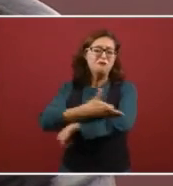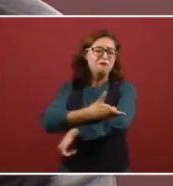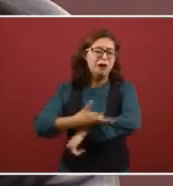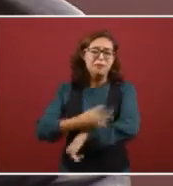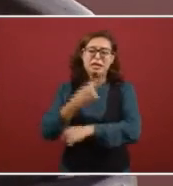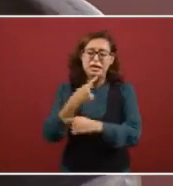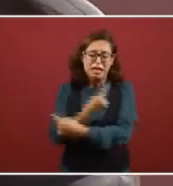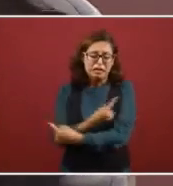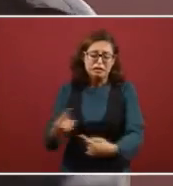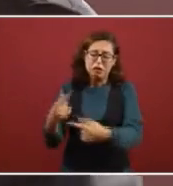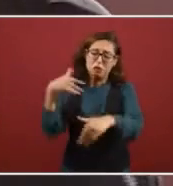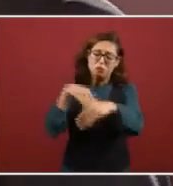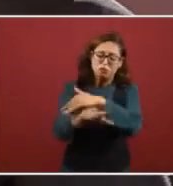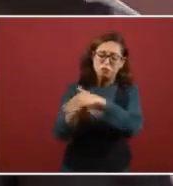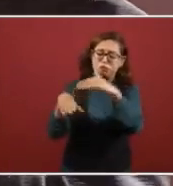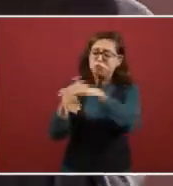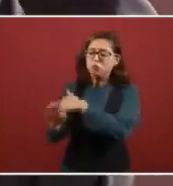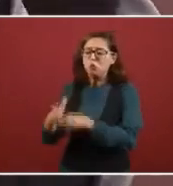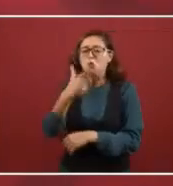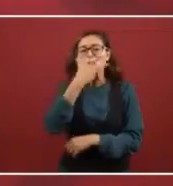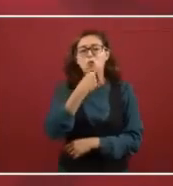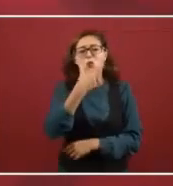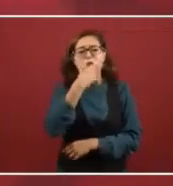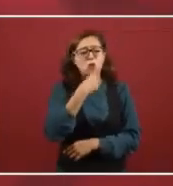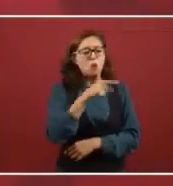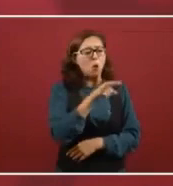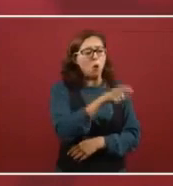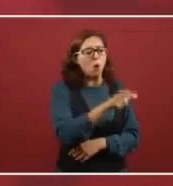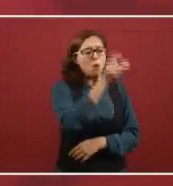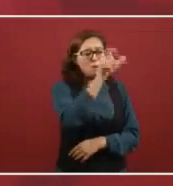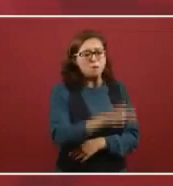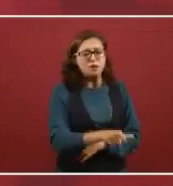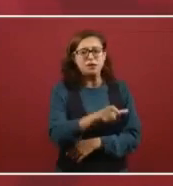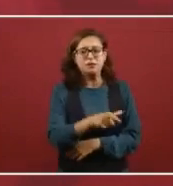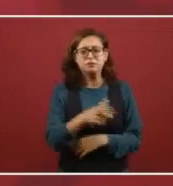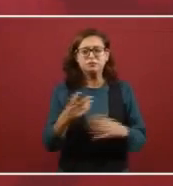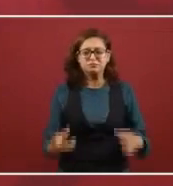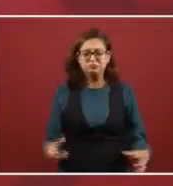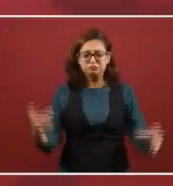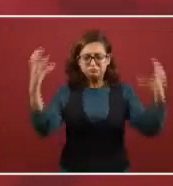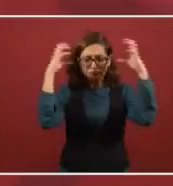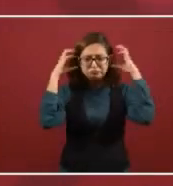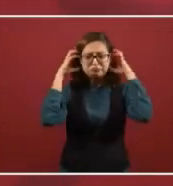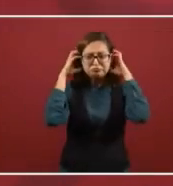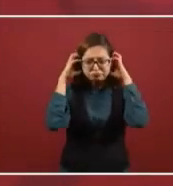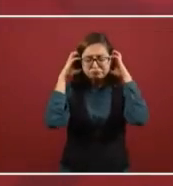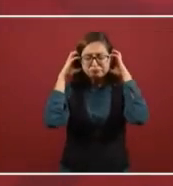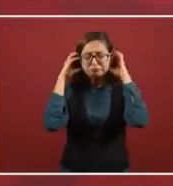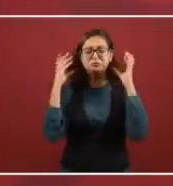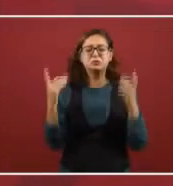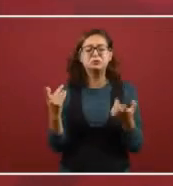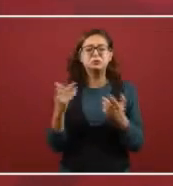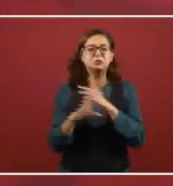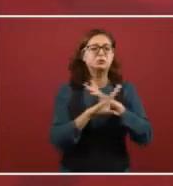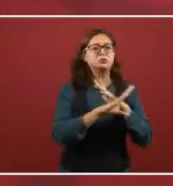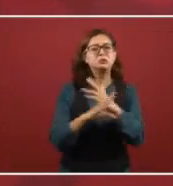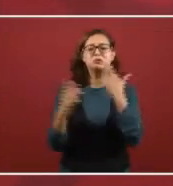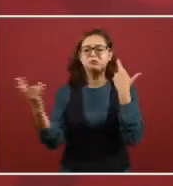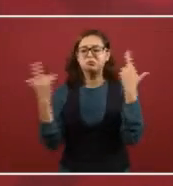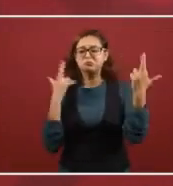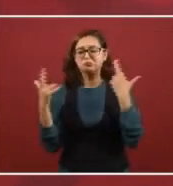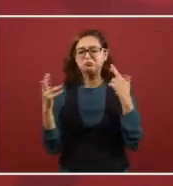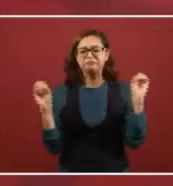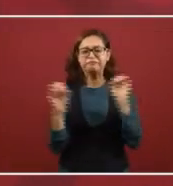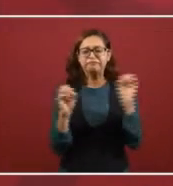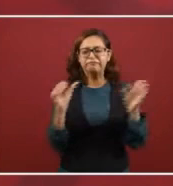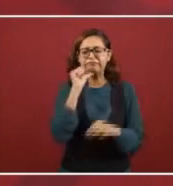families. The type with he put on some headphones, like, so